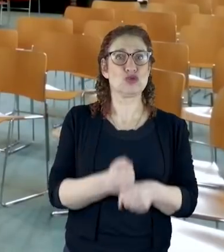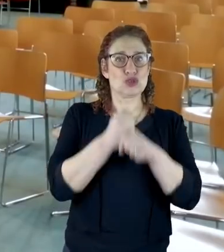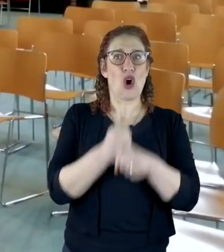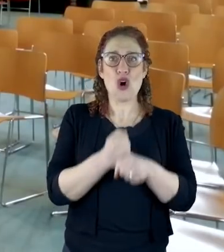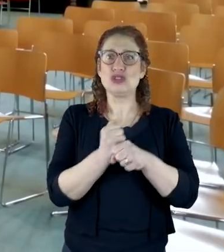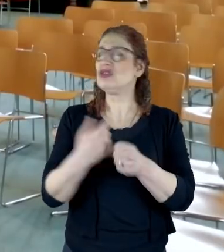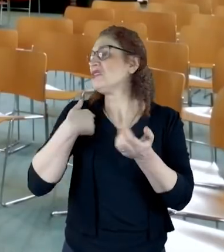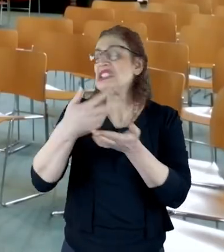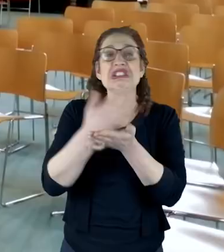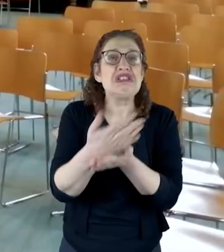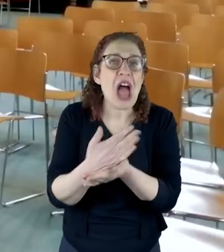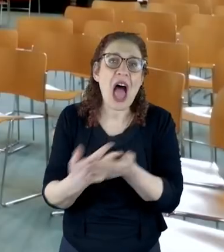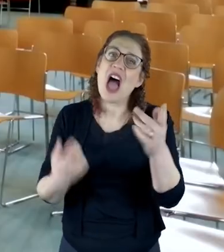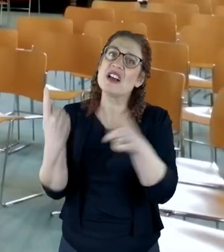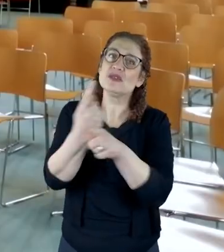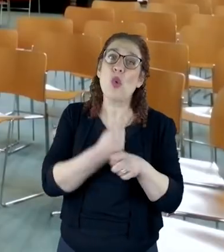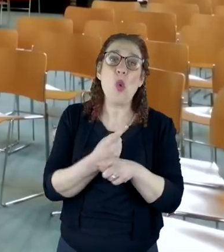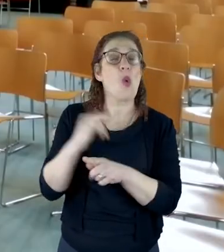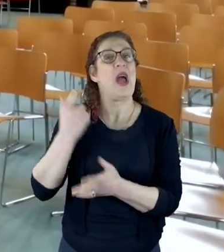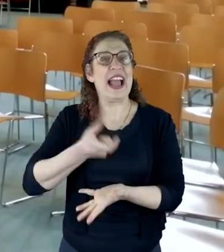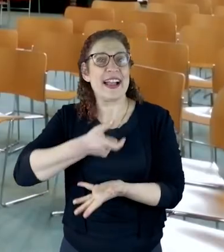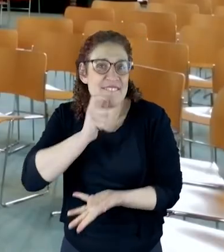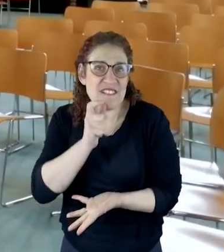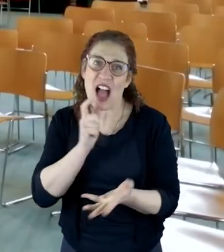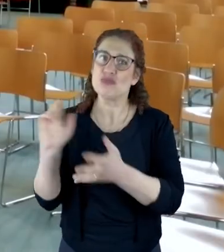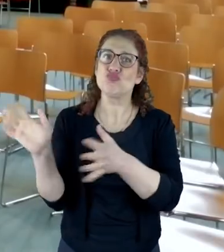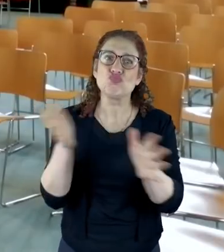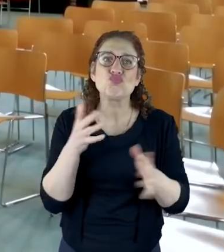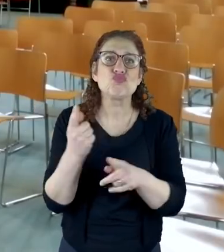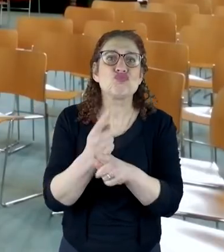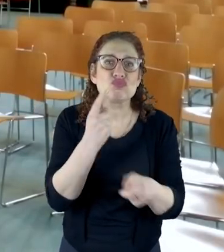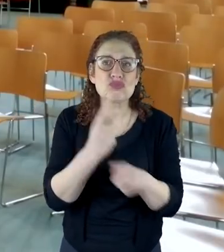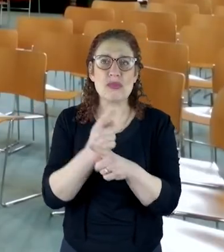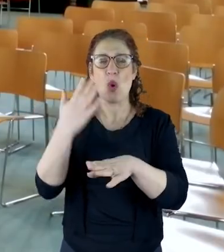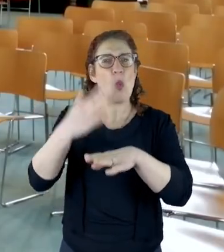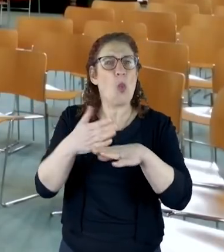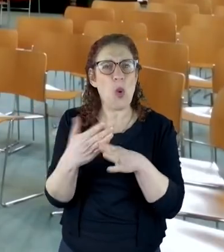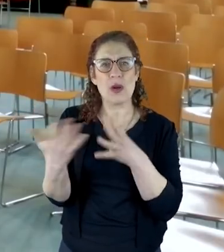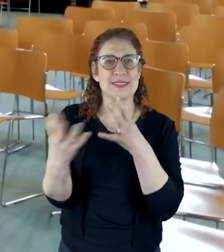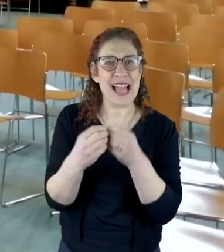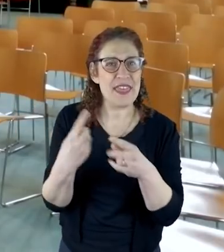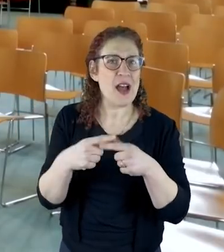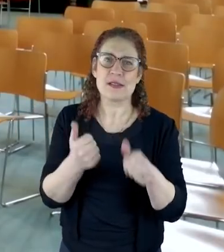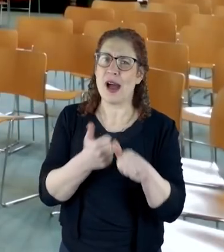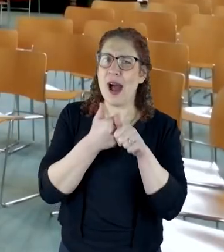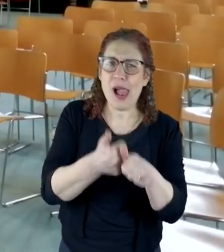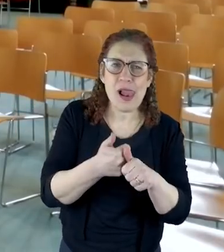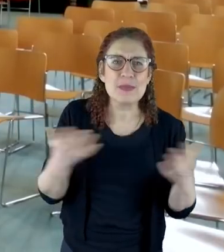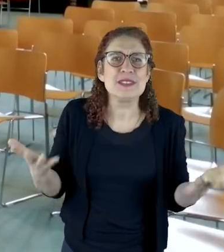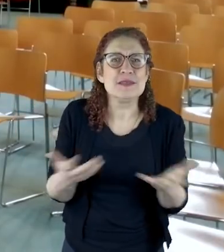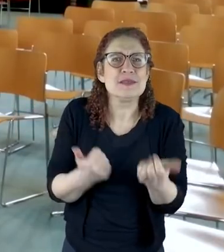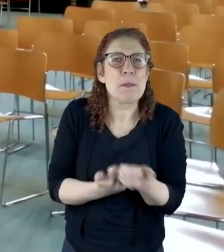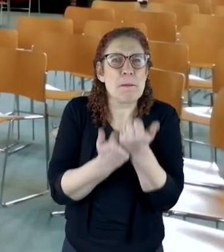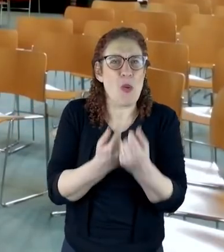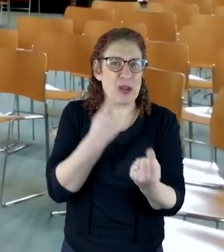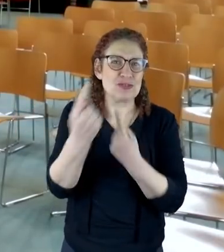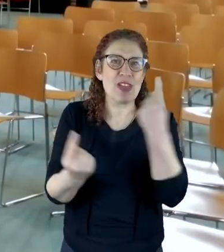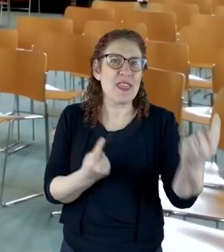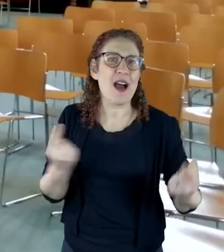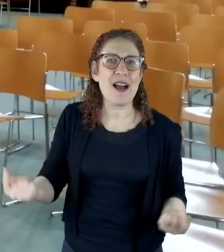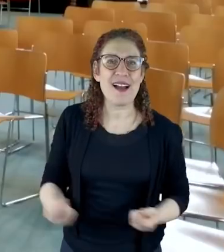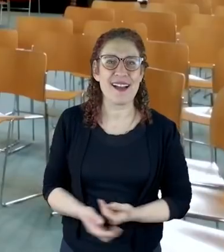together, as we've shared conversation in cafes, as we've worked together, and as we've helped and supported each